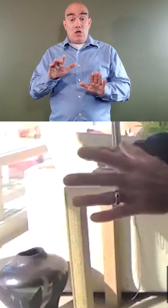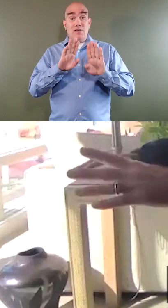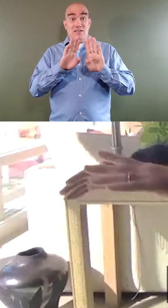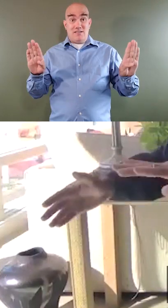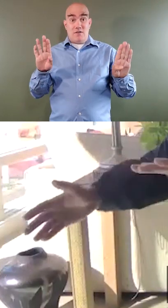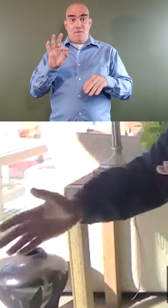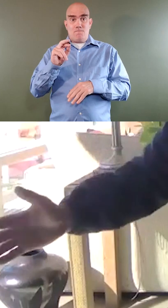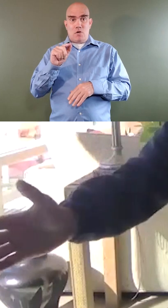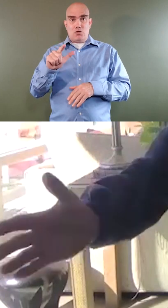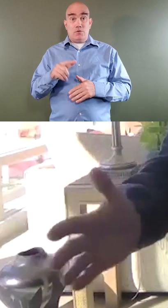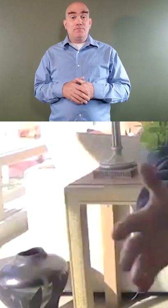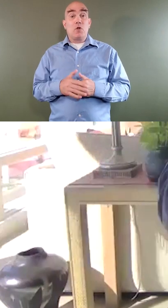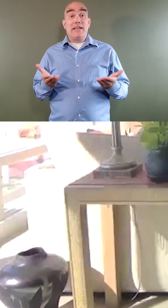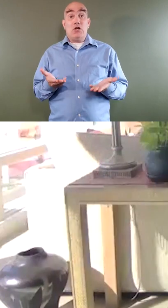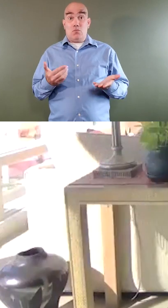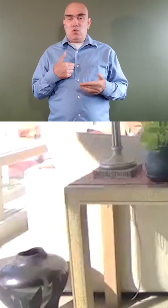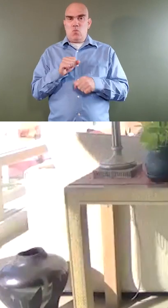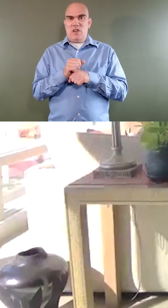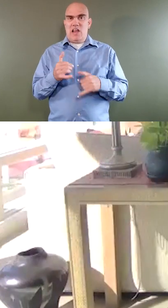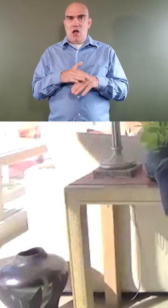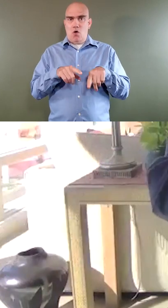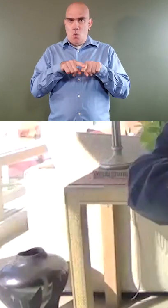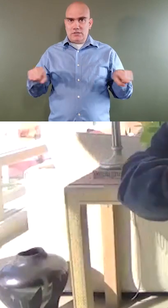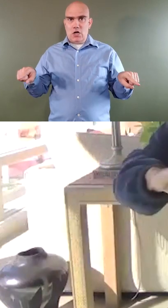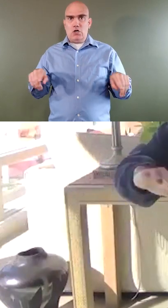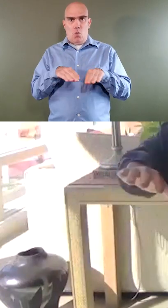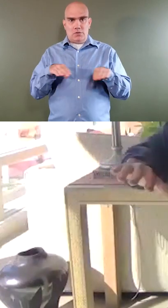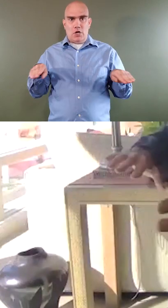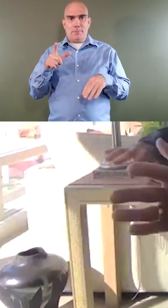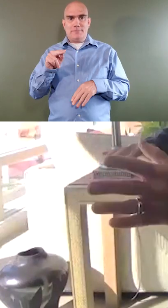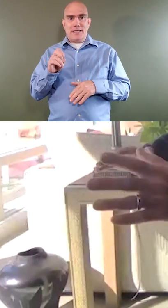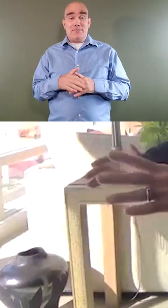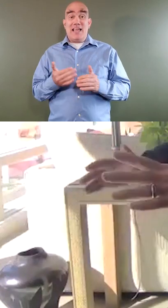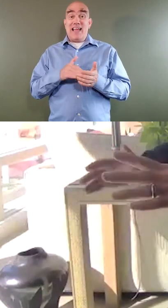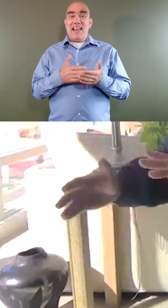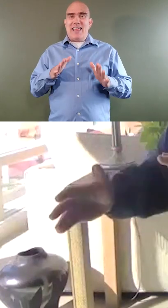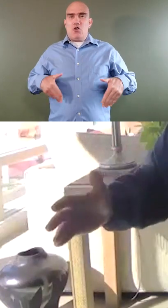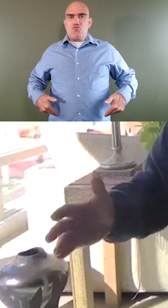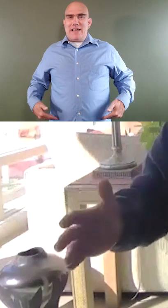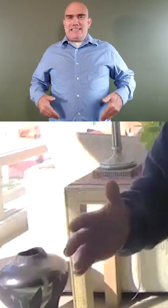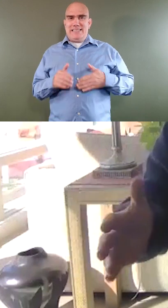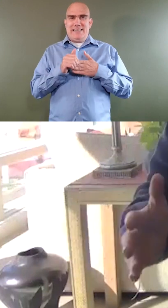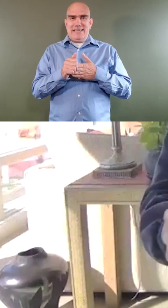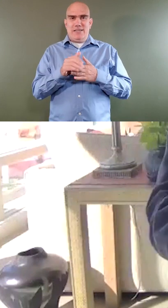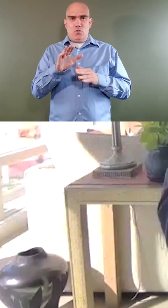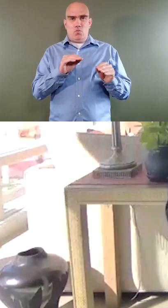across the horizontal plane, again, letting the waist lead the movement.